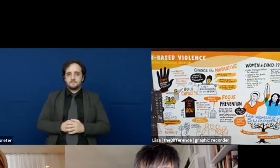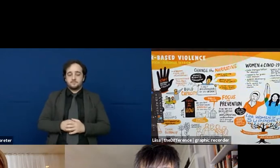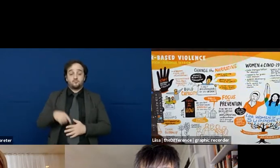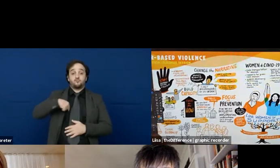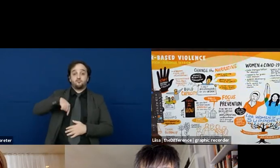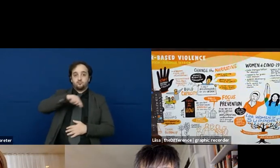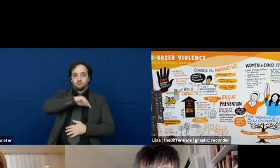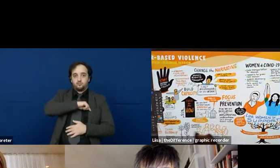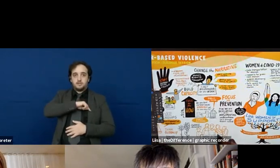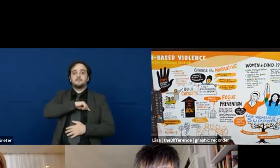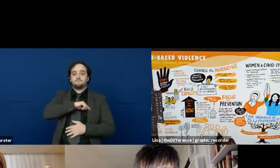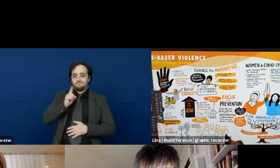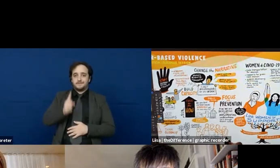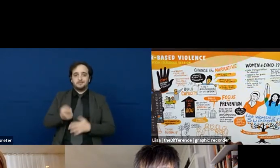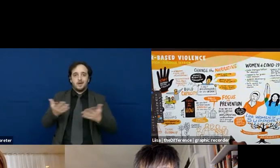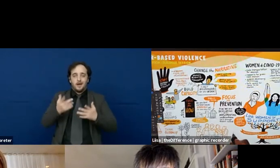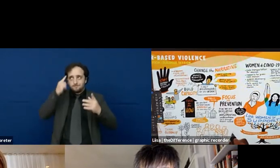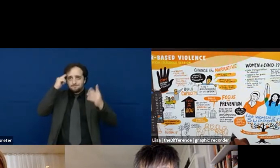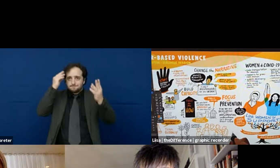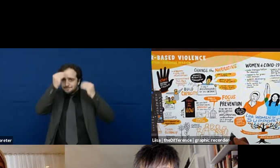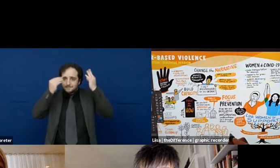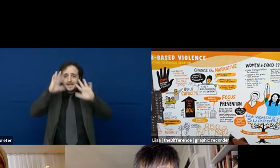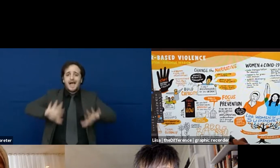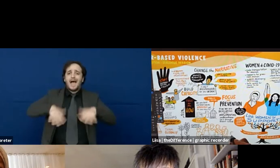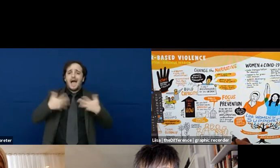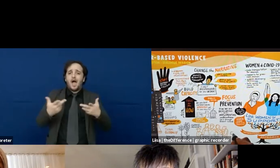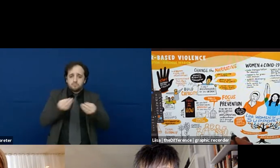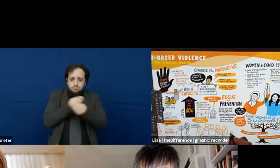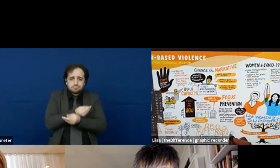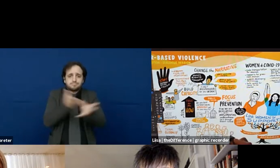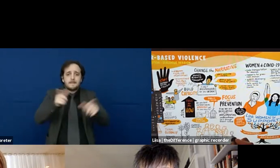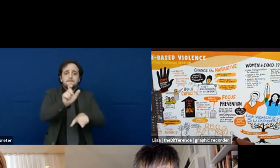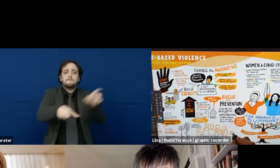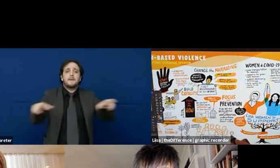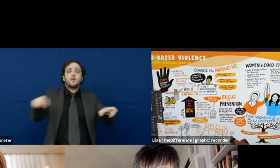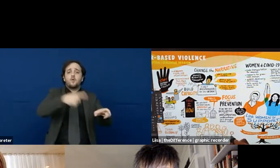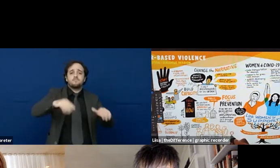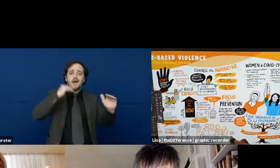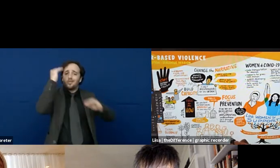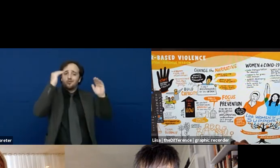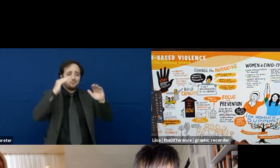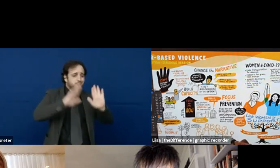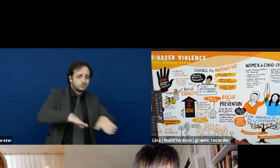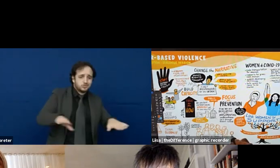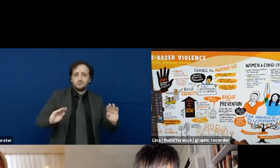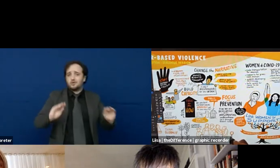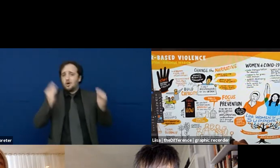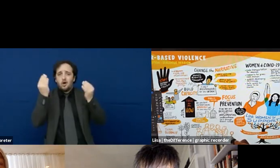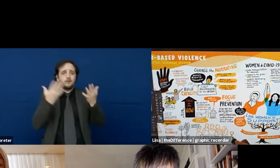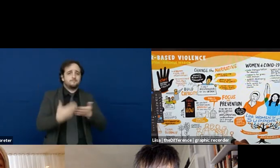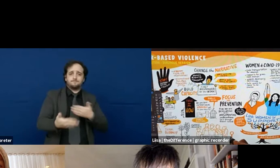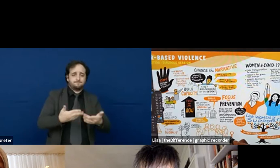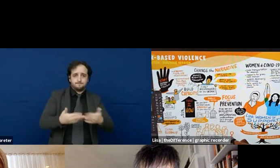and like in Jamaica, they have been doing a lot with theater and so on. So, and providing